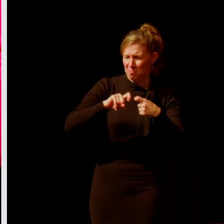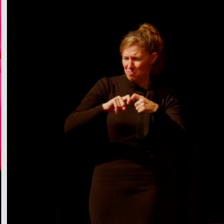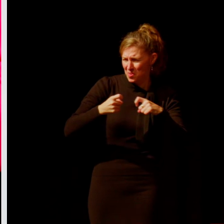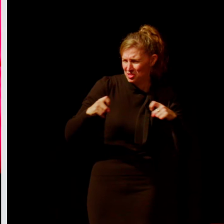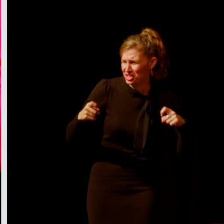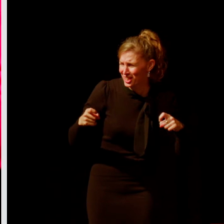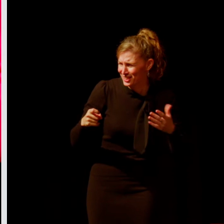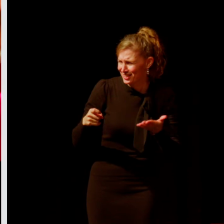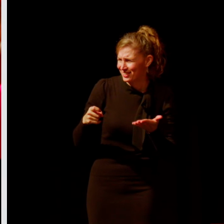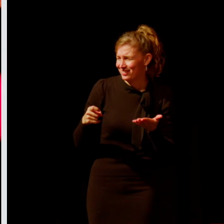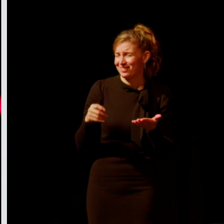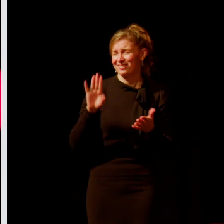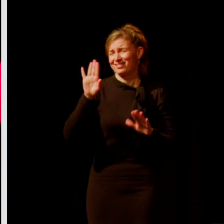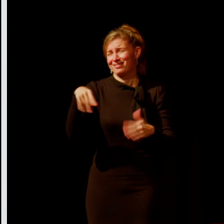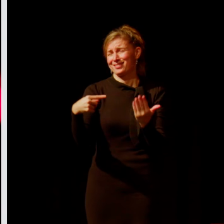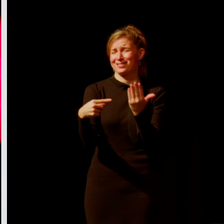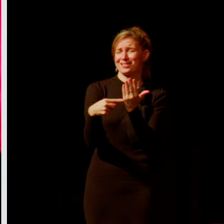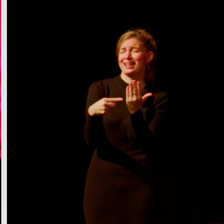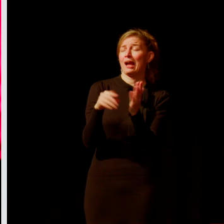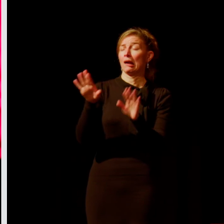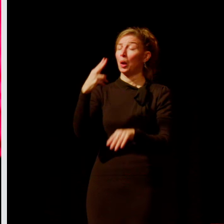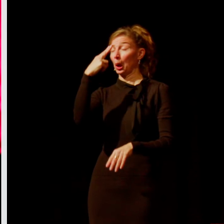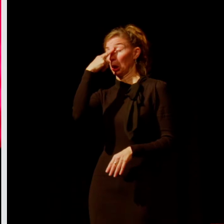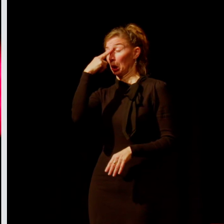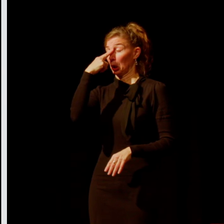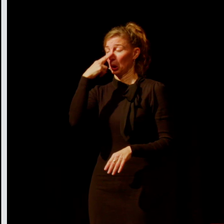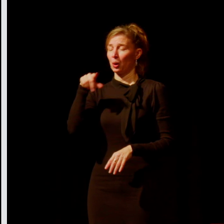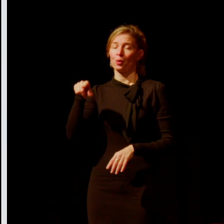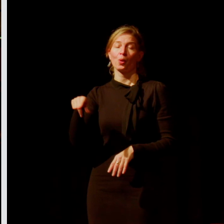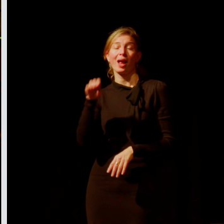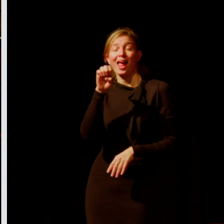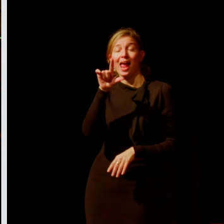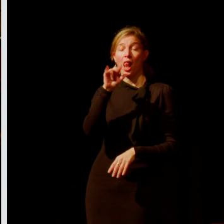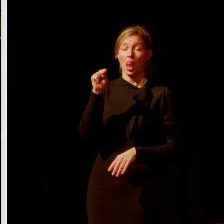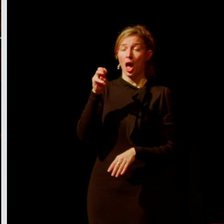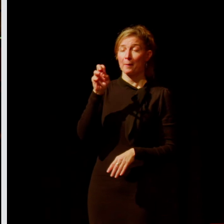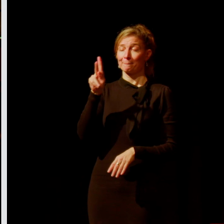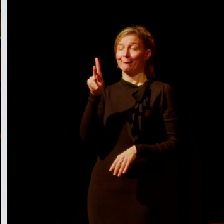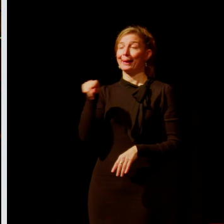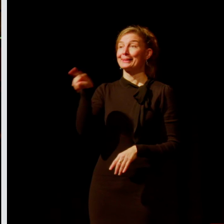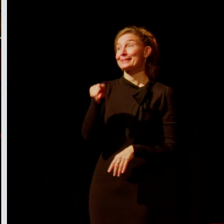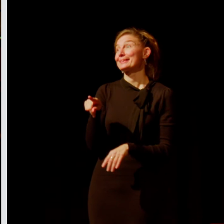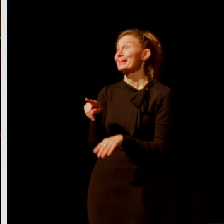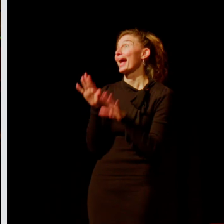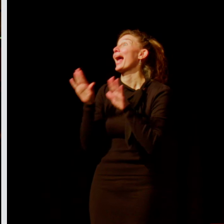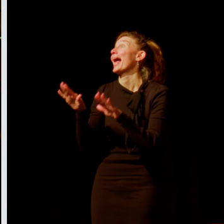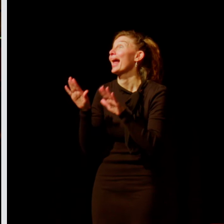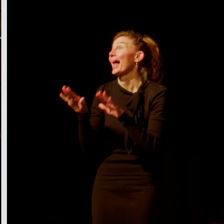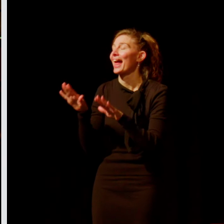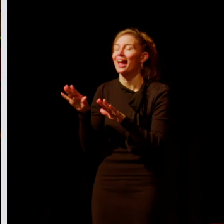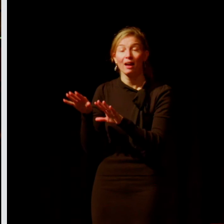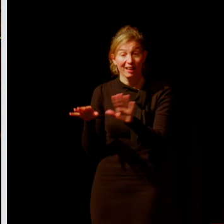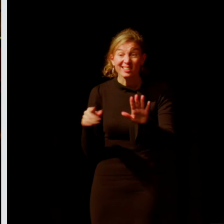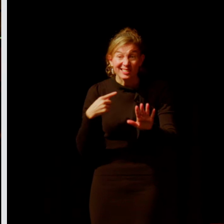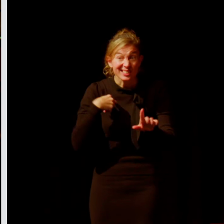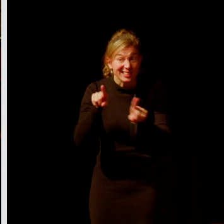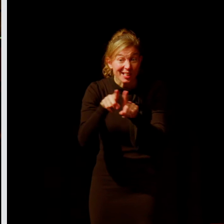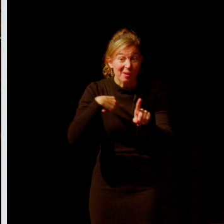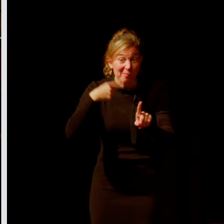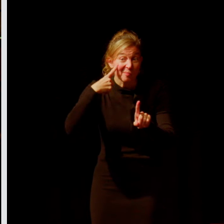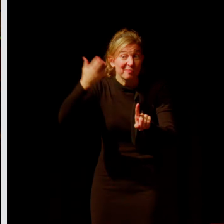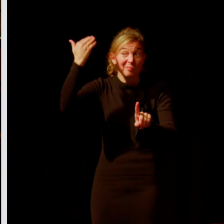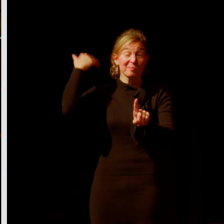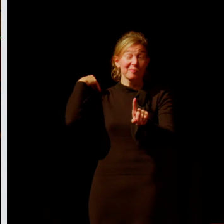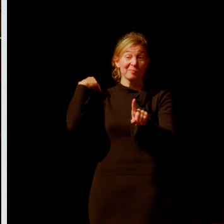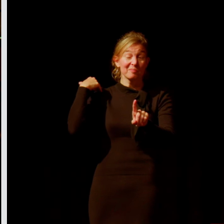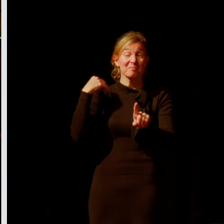aren't these just for some tech nerds or Elon Musk memes? Trust me, I thought so too. But